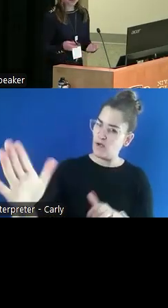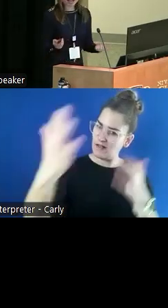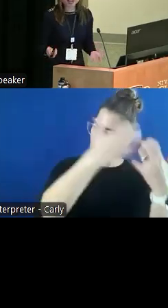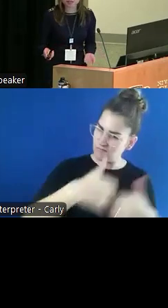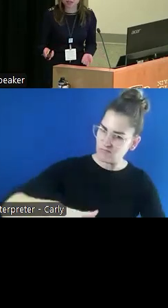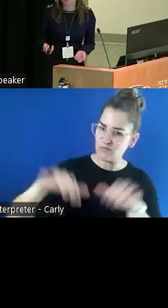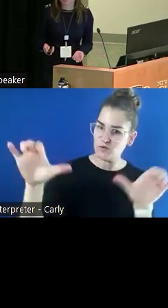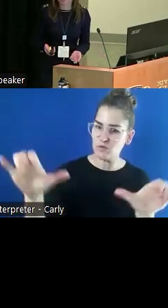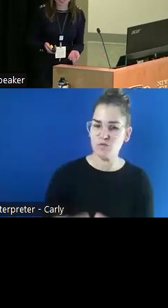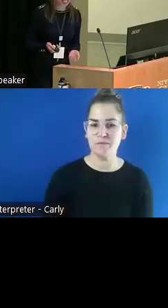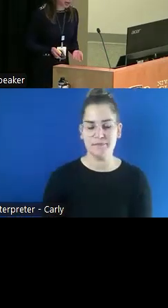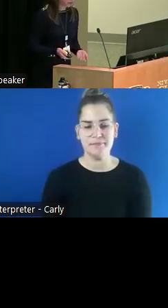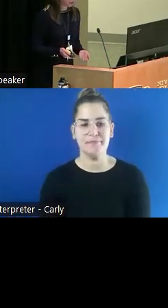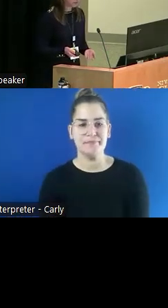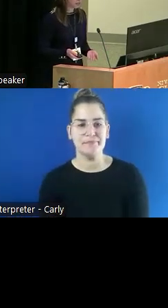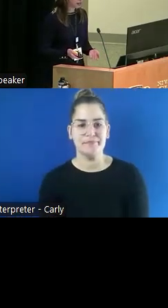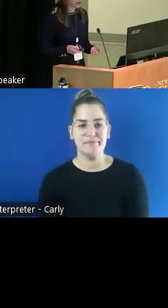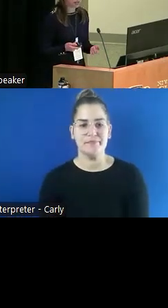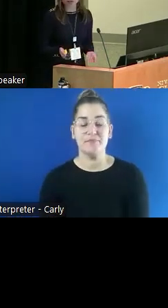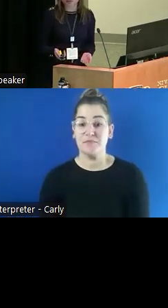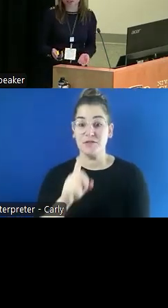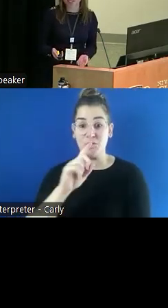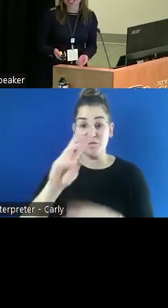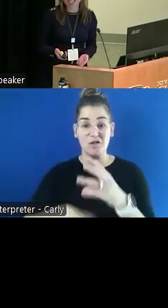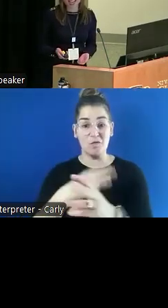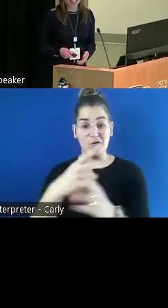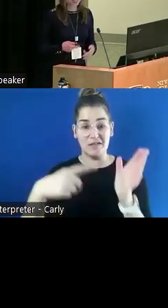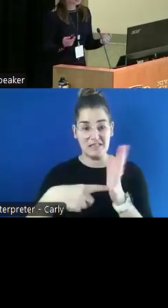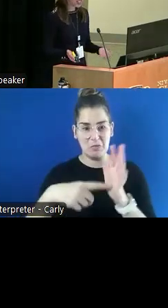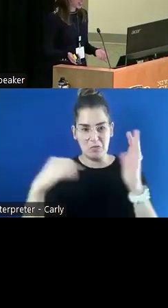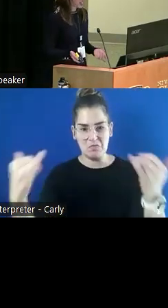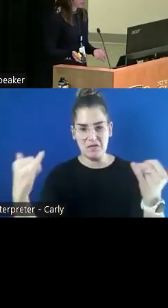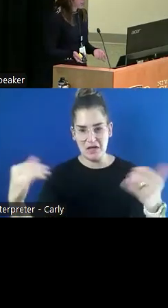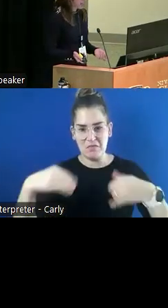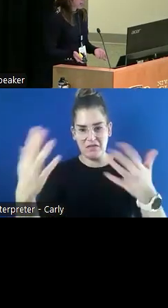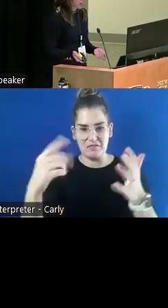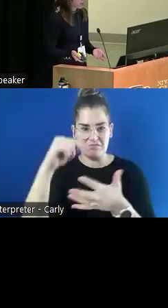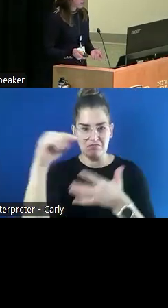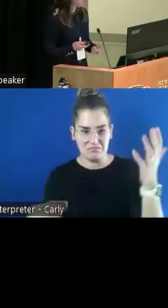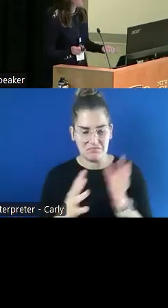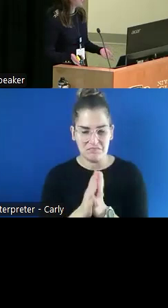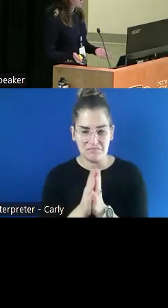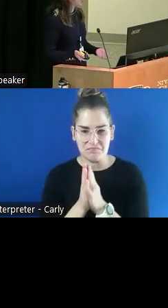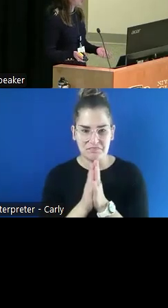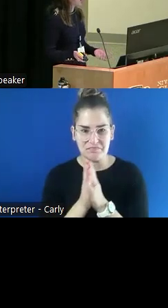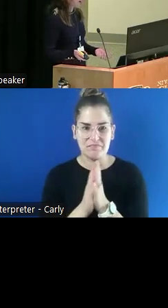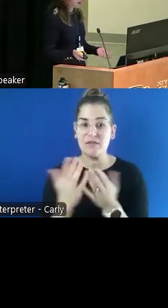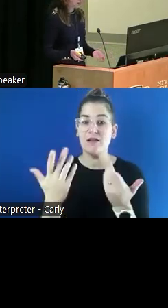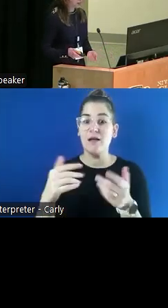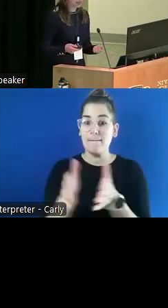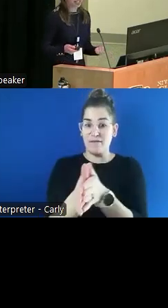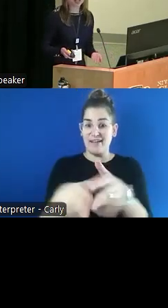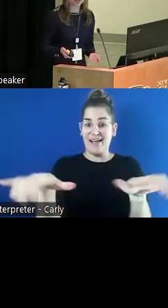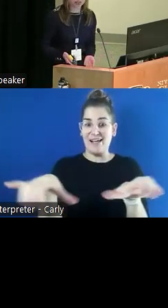To apply a real-world example of how this model works, let's consider the motivated action